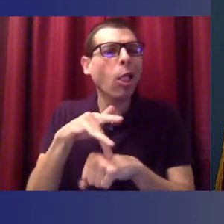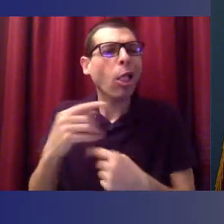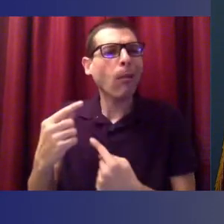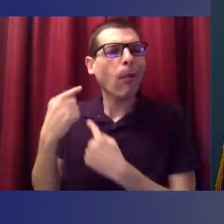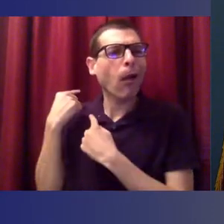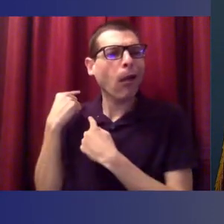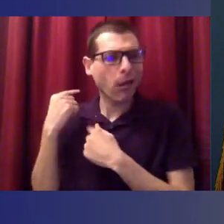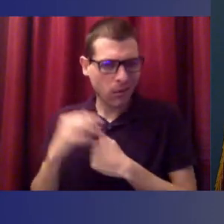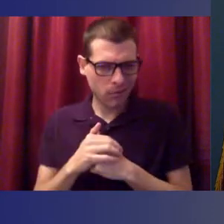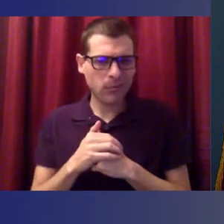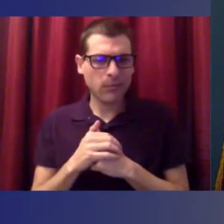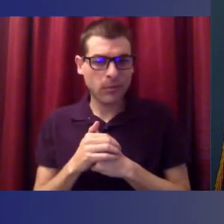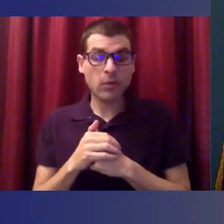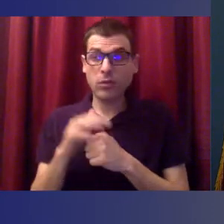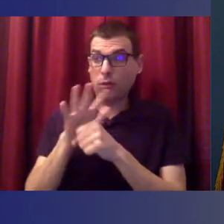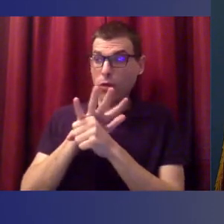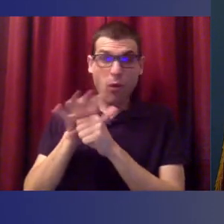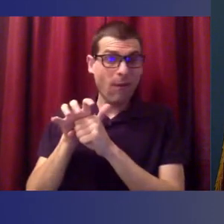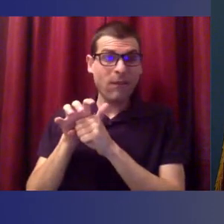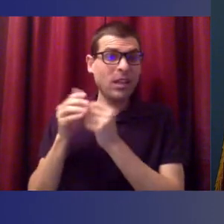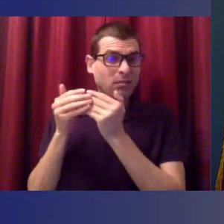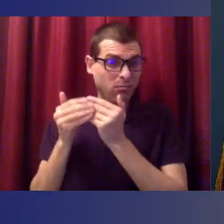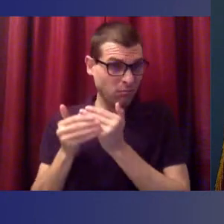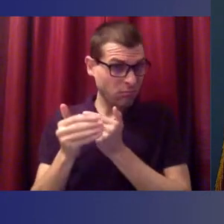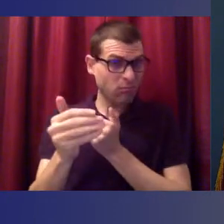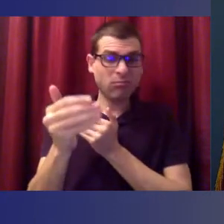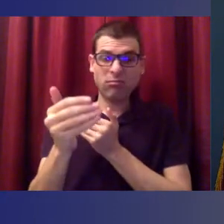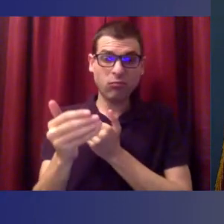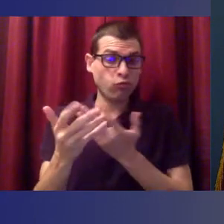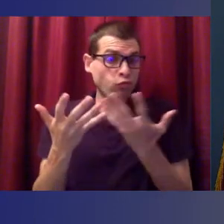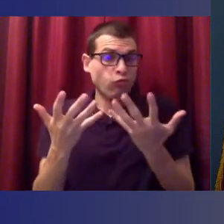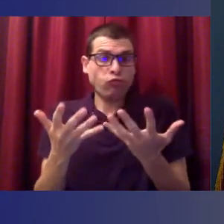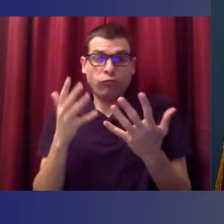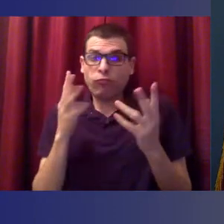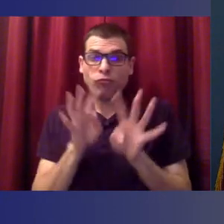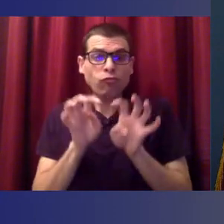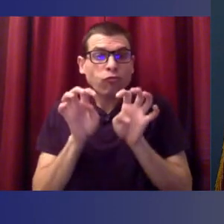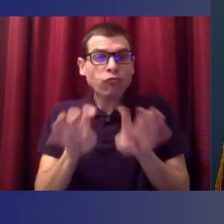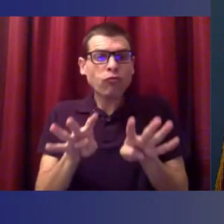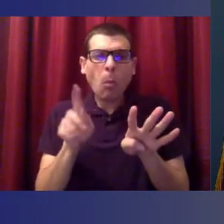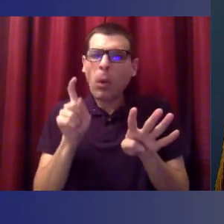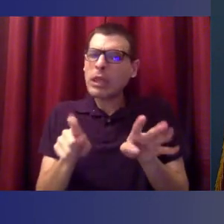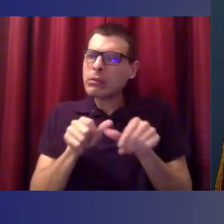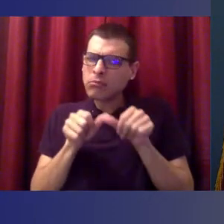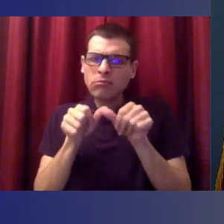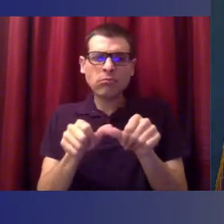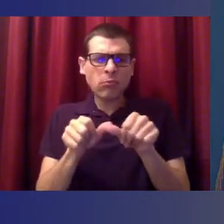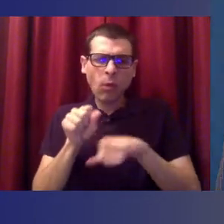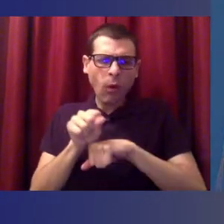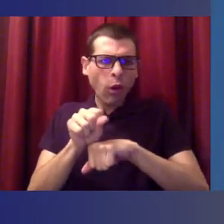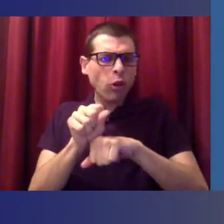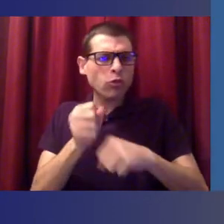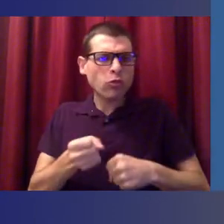years that follow must move Multnomah County toward a new place of strength, health, and